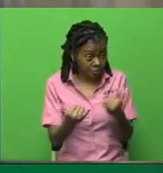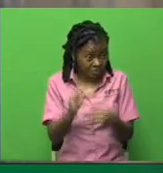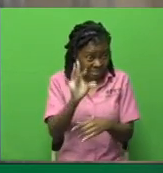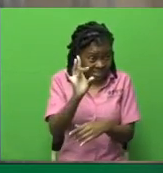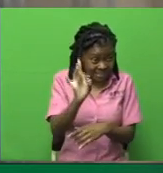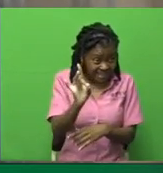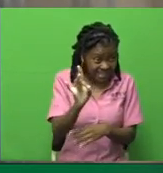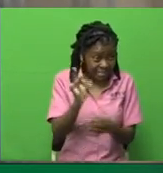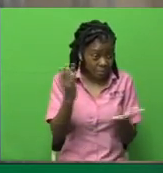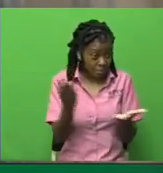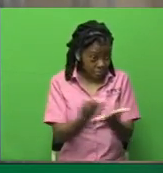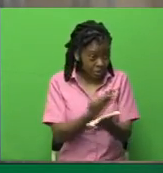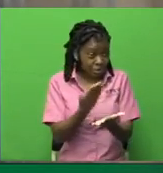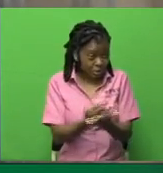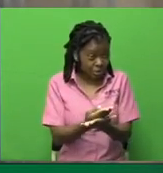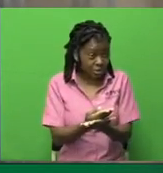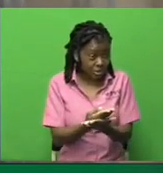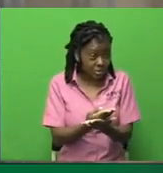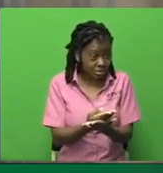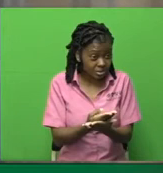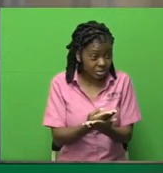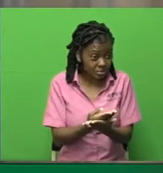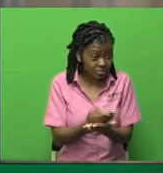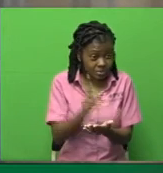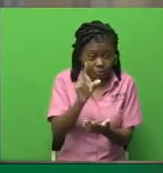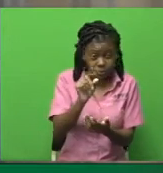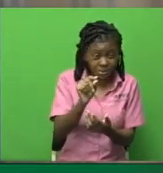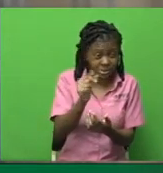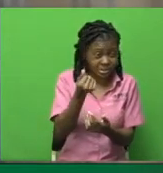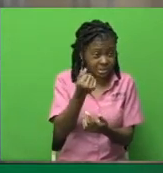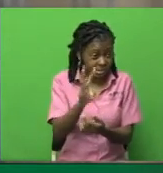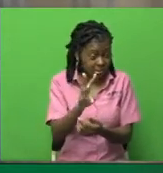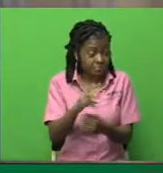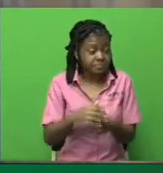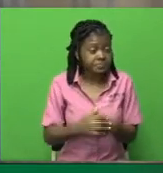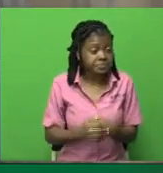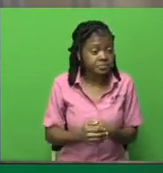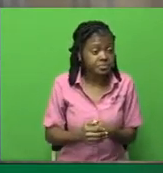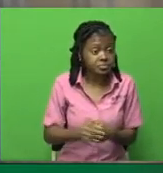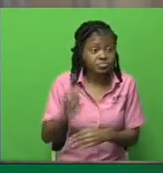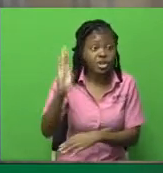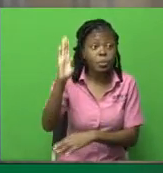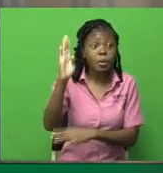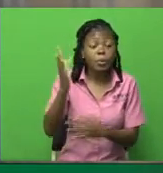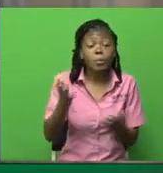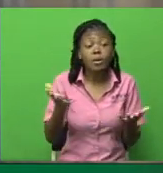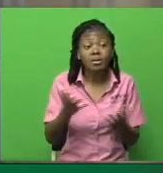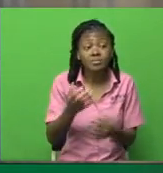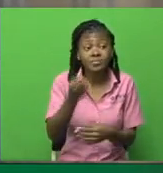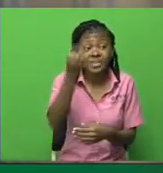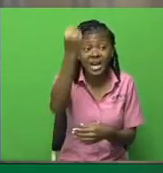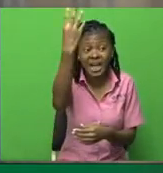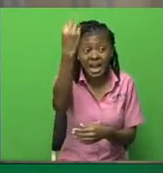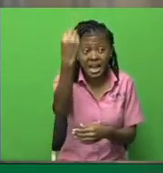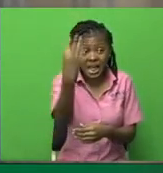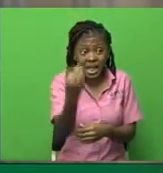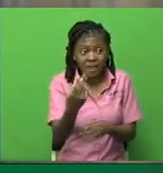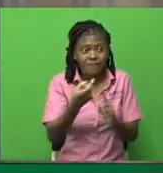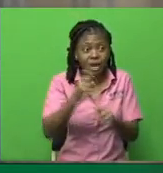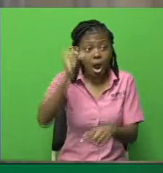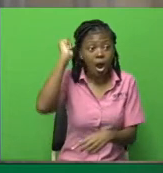six before this in 2016 they promised to remove all traffic lights from arima to